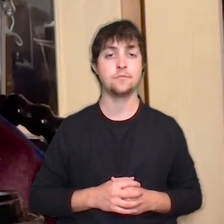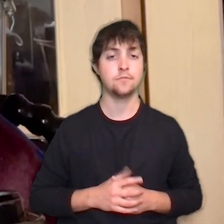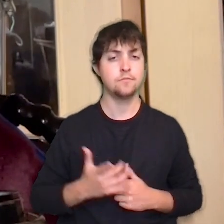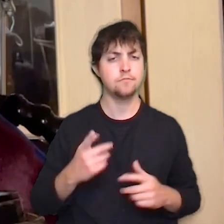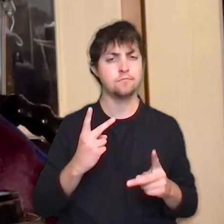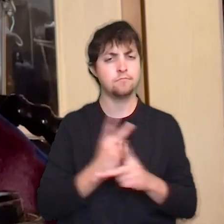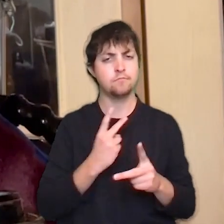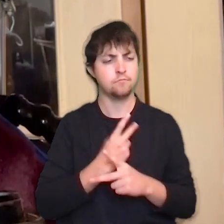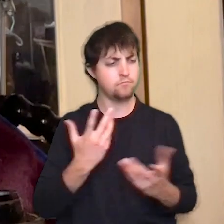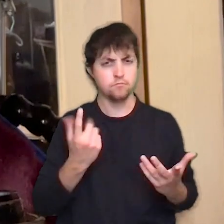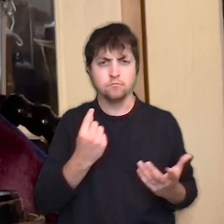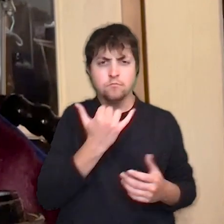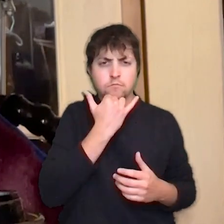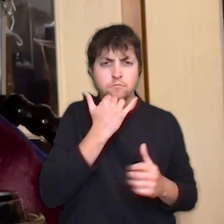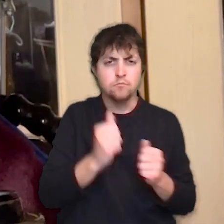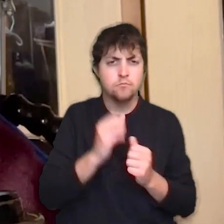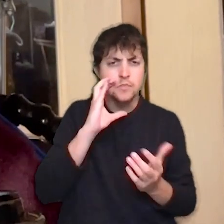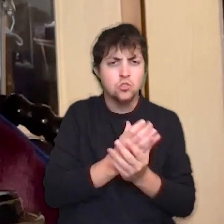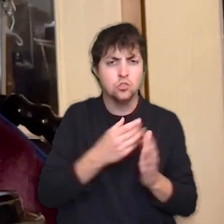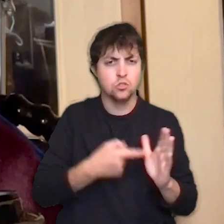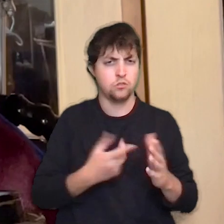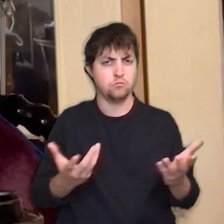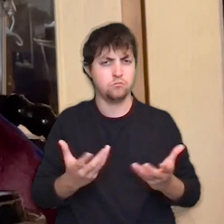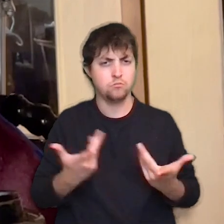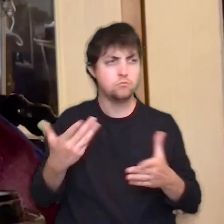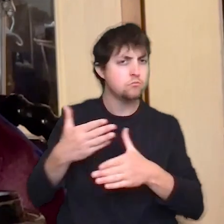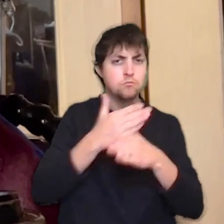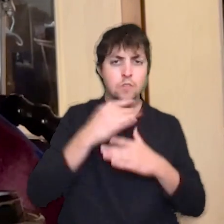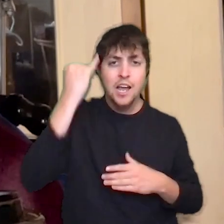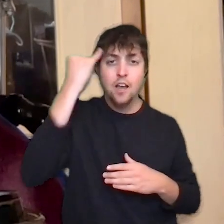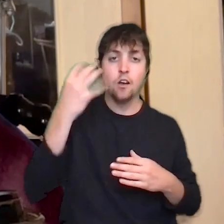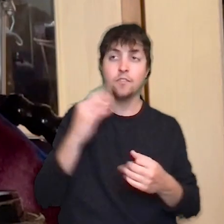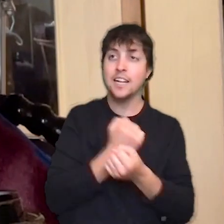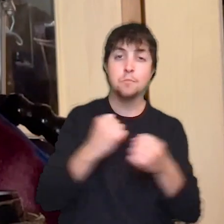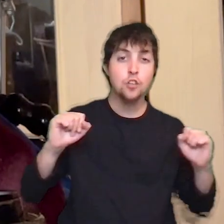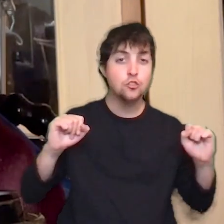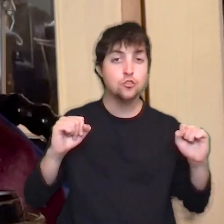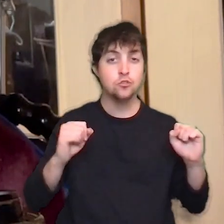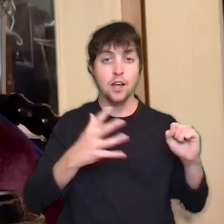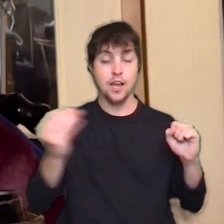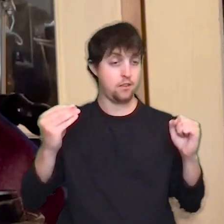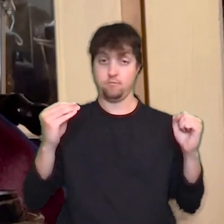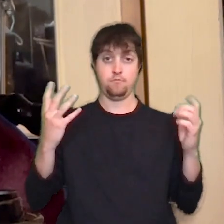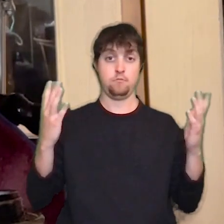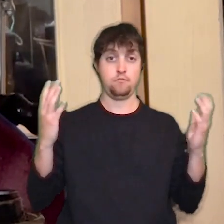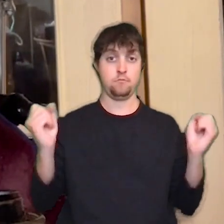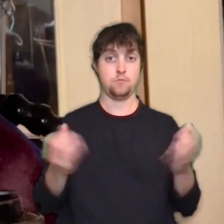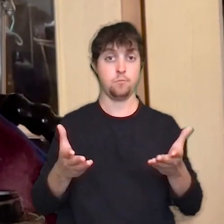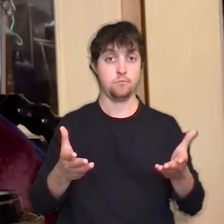indignities, figuring out what was wrong with the picture, sharing the idea of